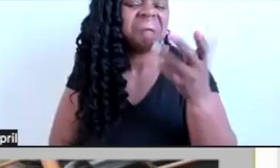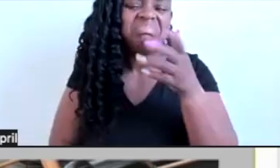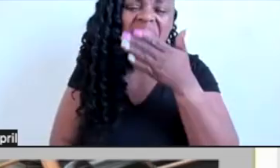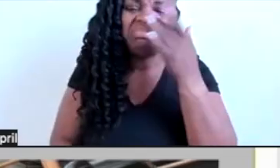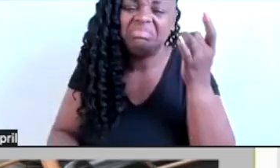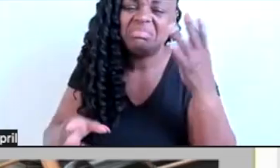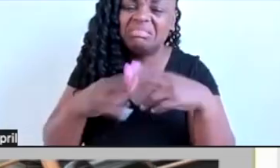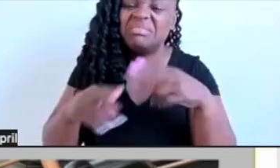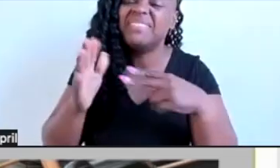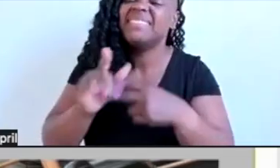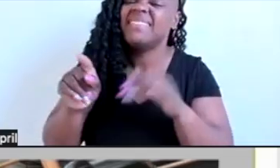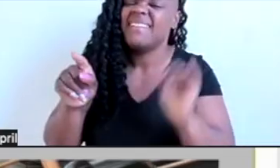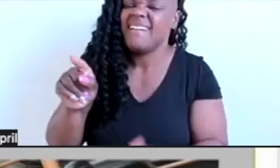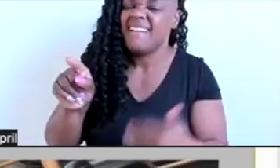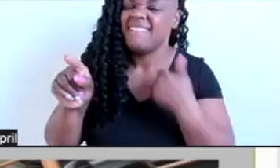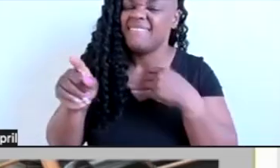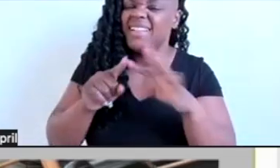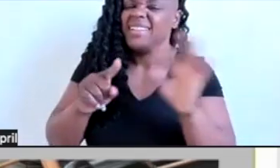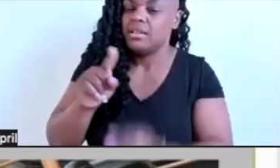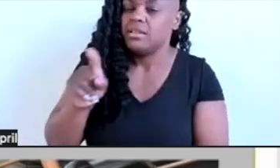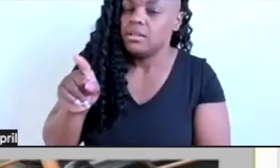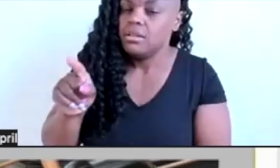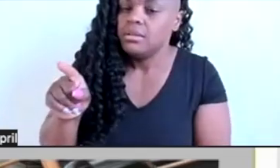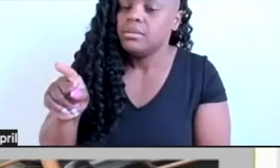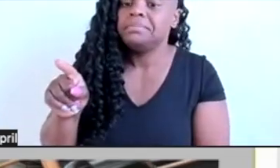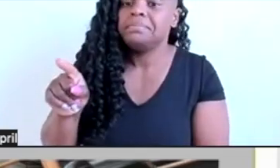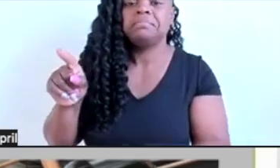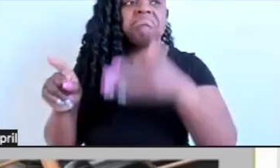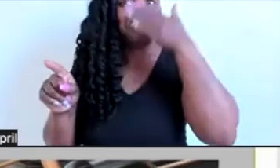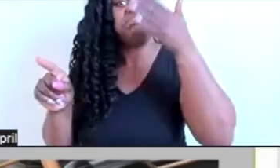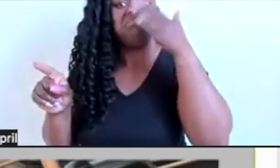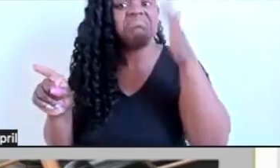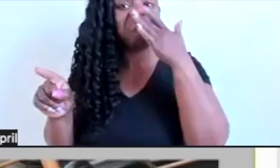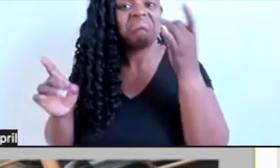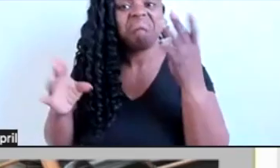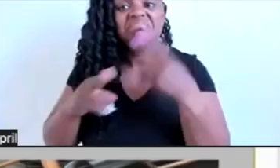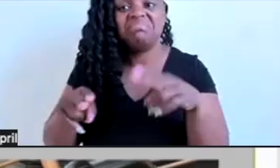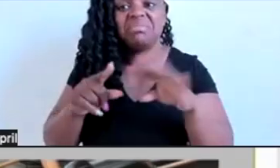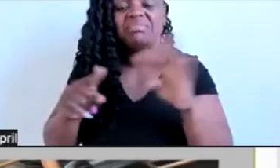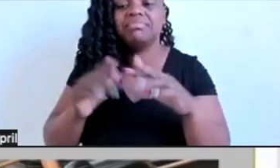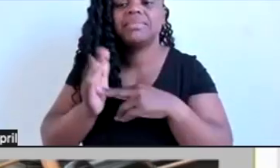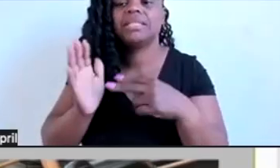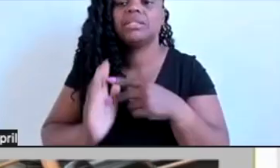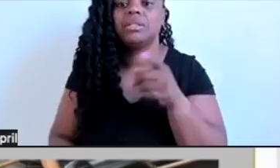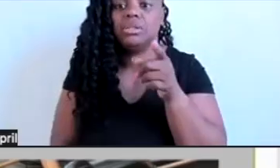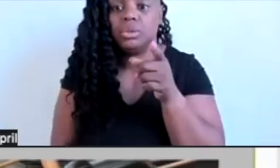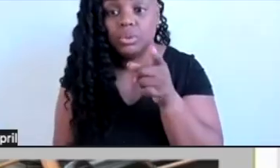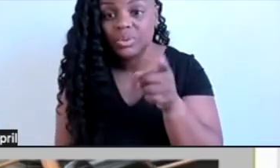smell natural gas around any appliance, the gas to the appliance should be turned off and inspected by the utility